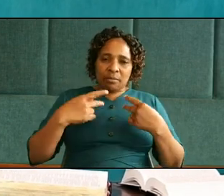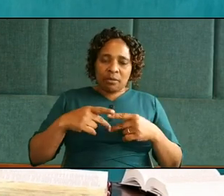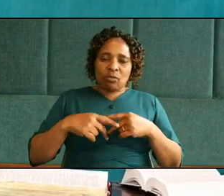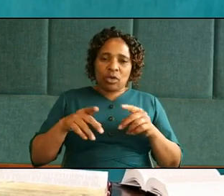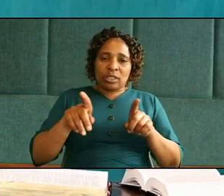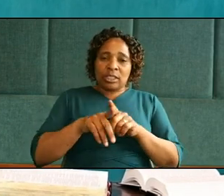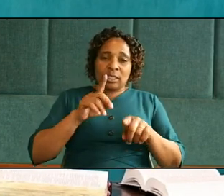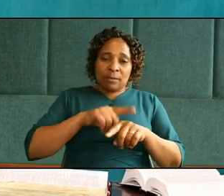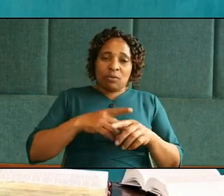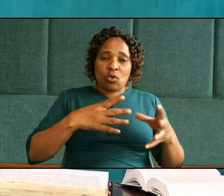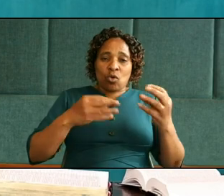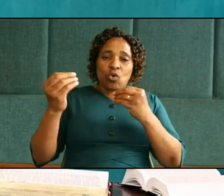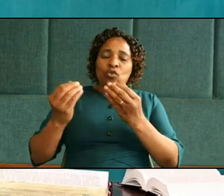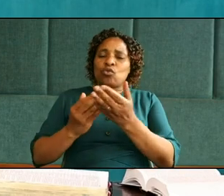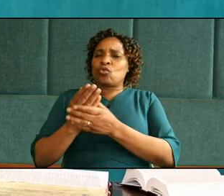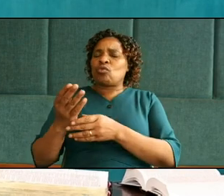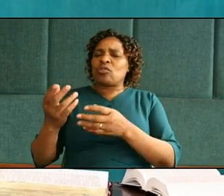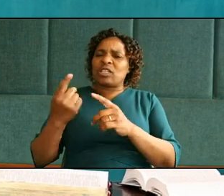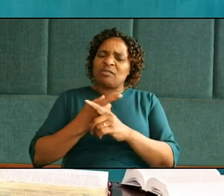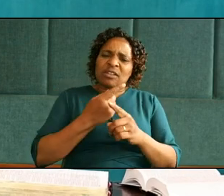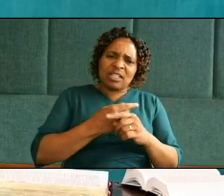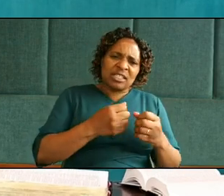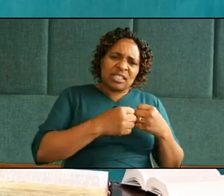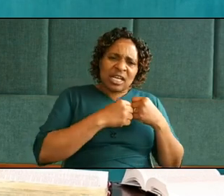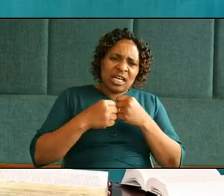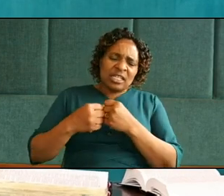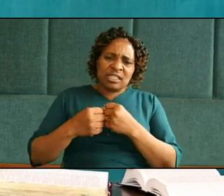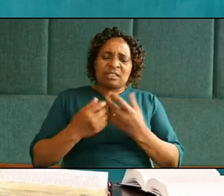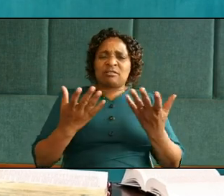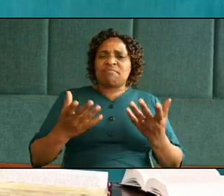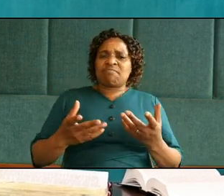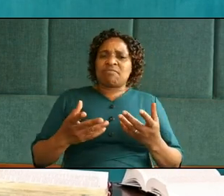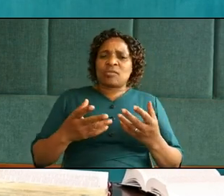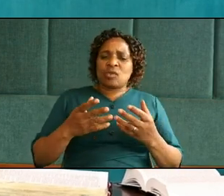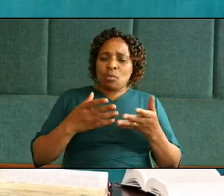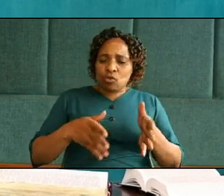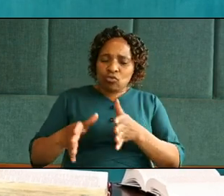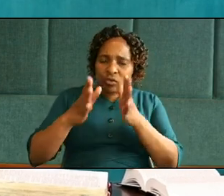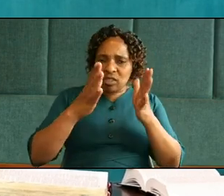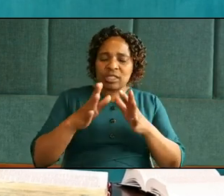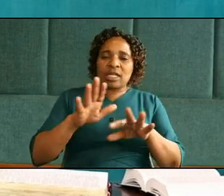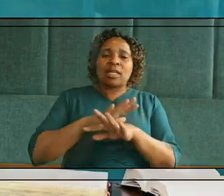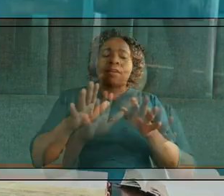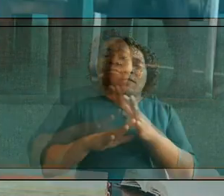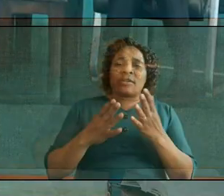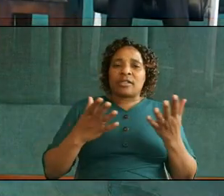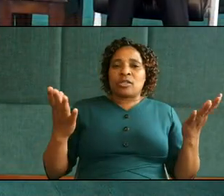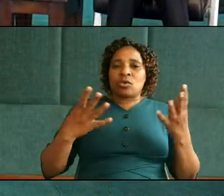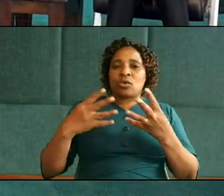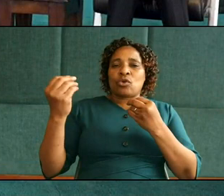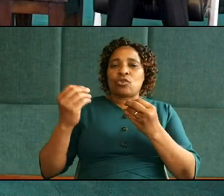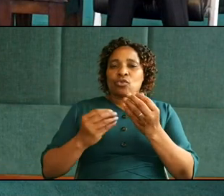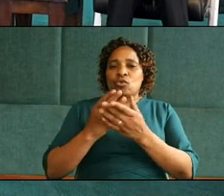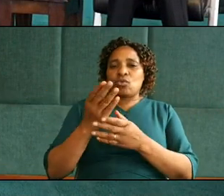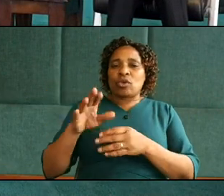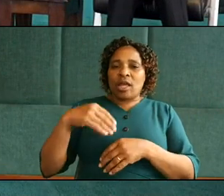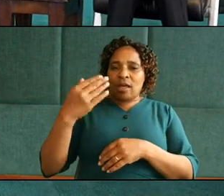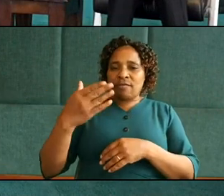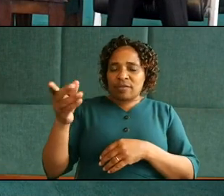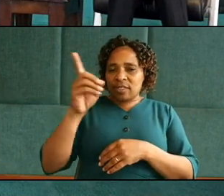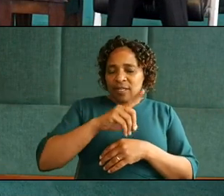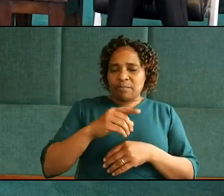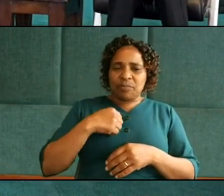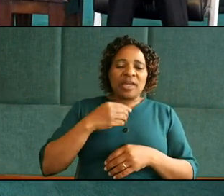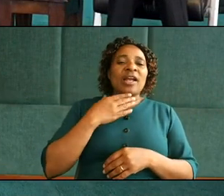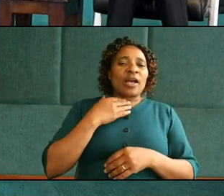through the various challenges and, you know, lives, opportunities, and everything we go through every other day. Amen. I like what you've